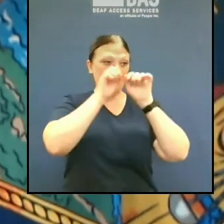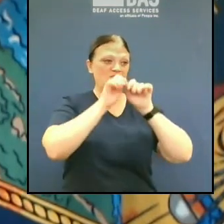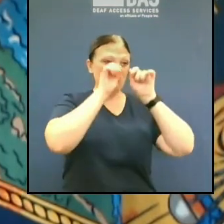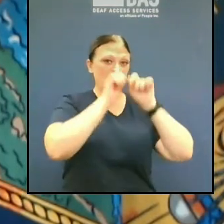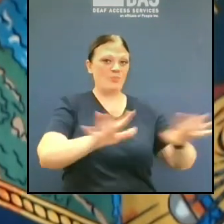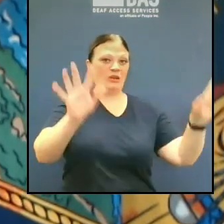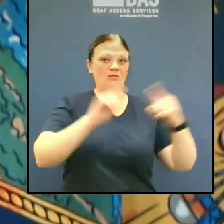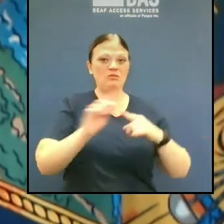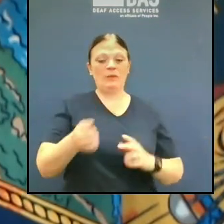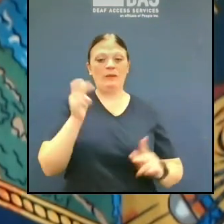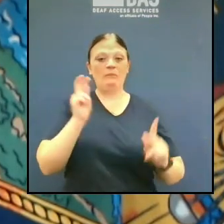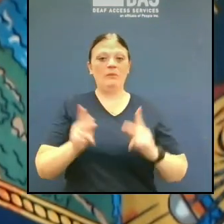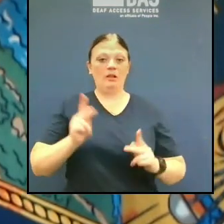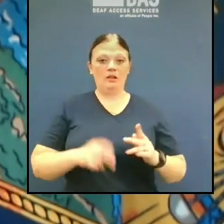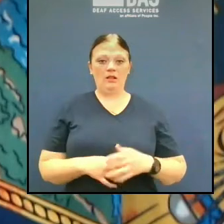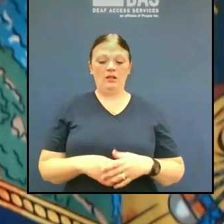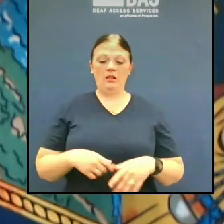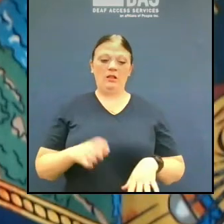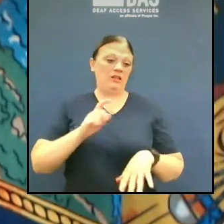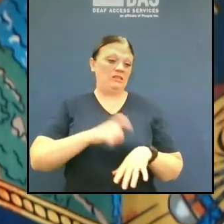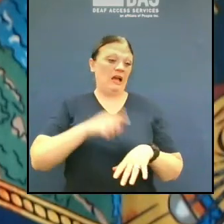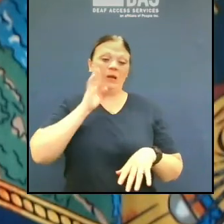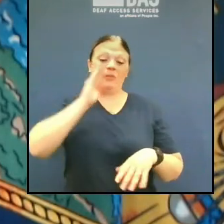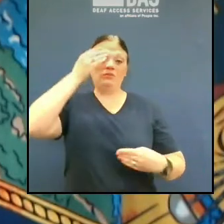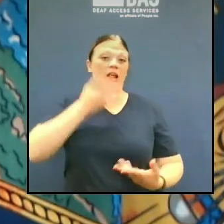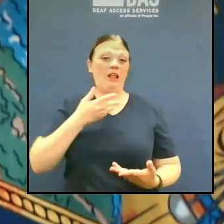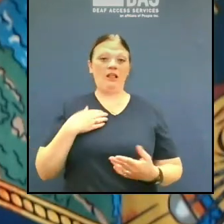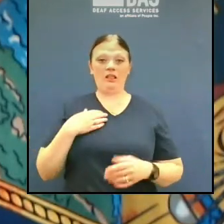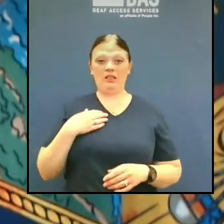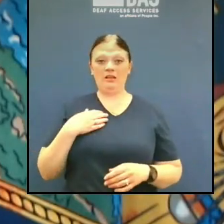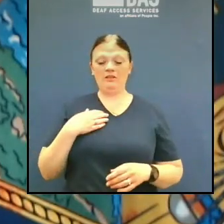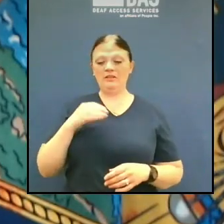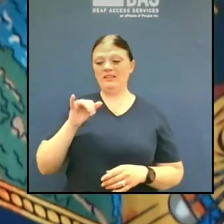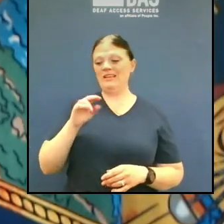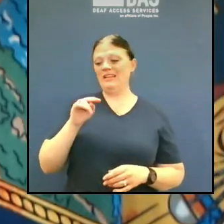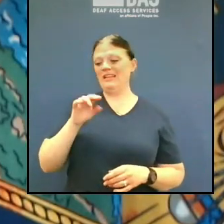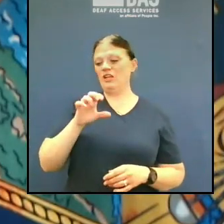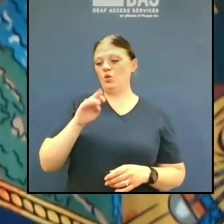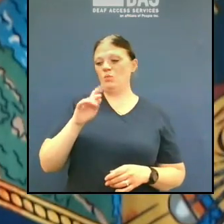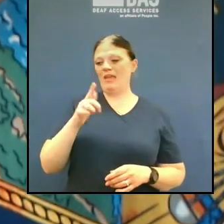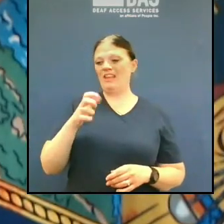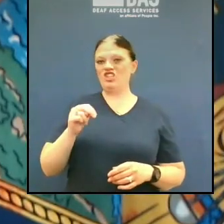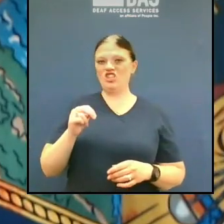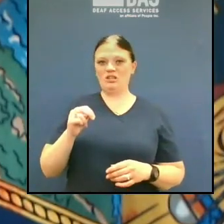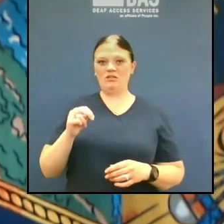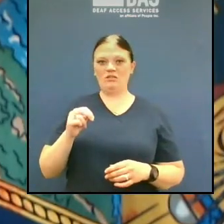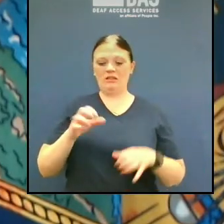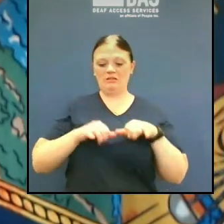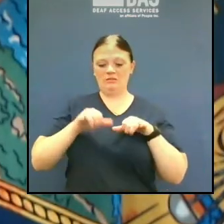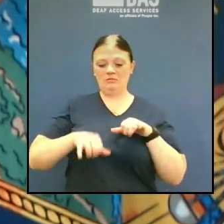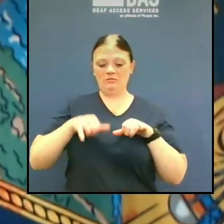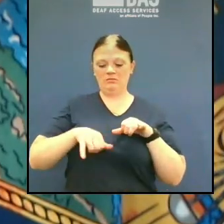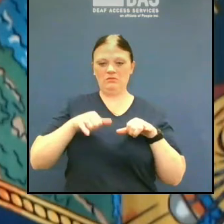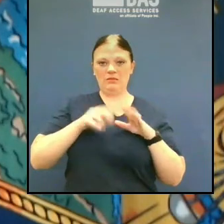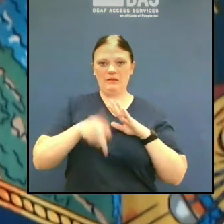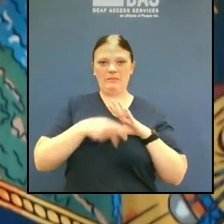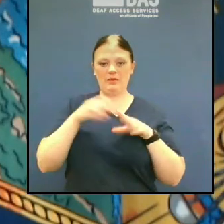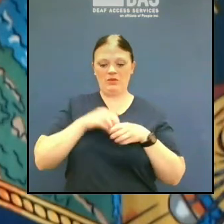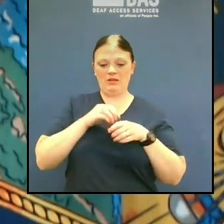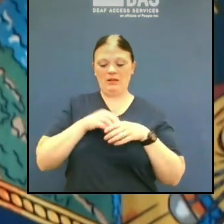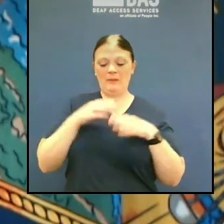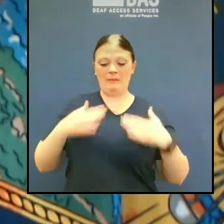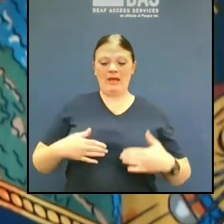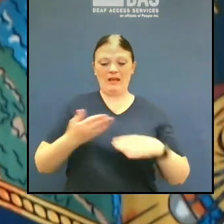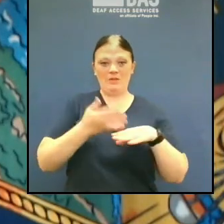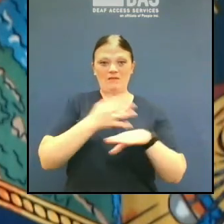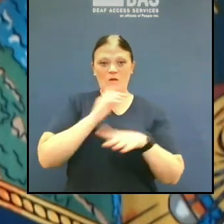this to other people. But time will tell. The incubation period for COVID-19 is up to 14 days. And